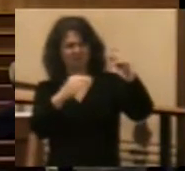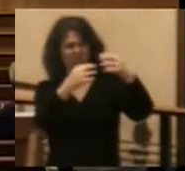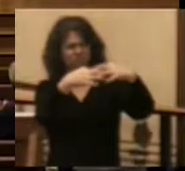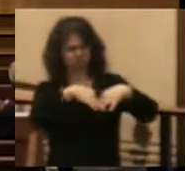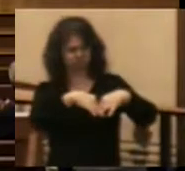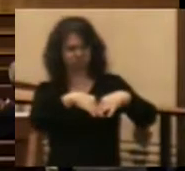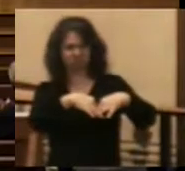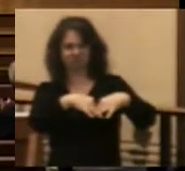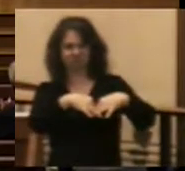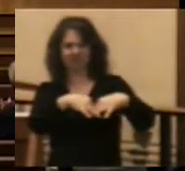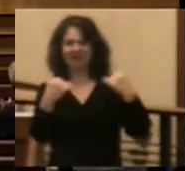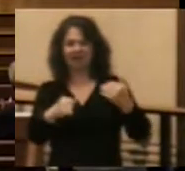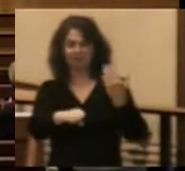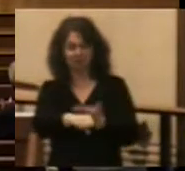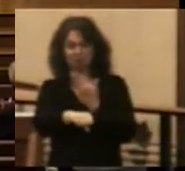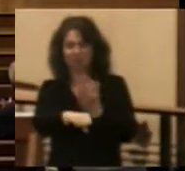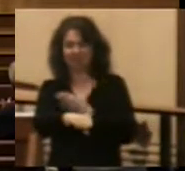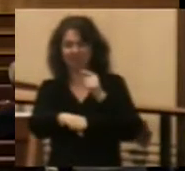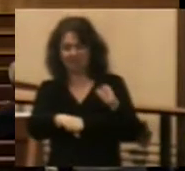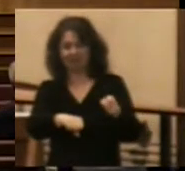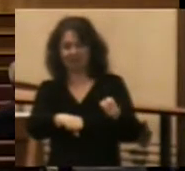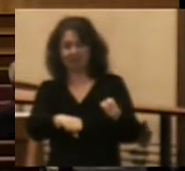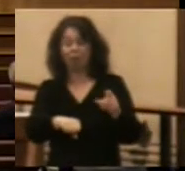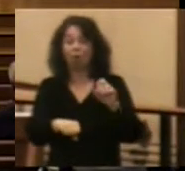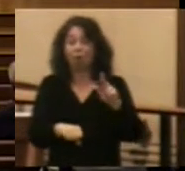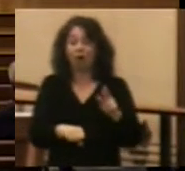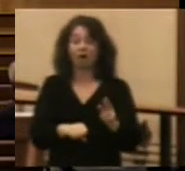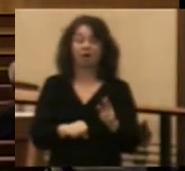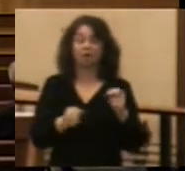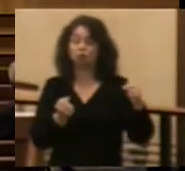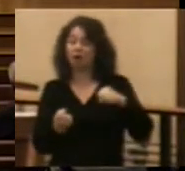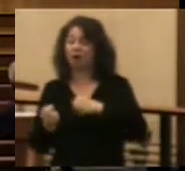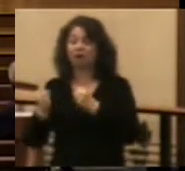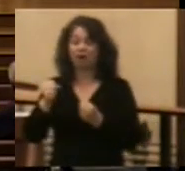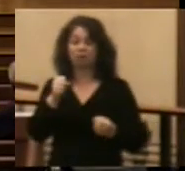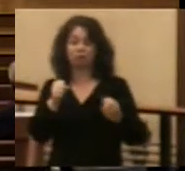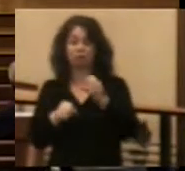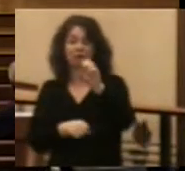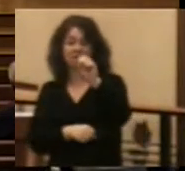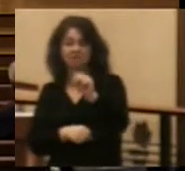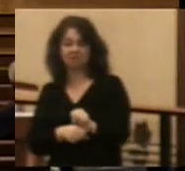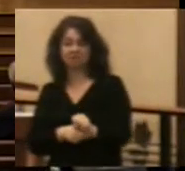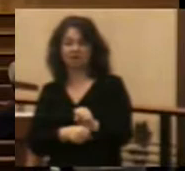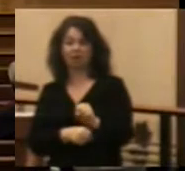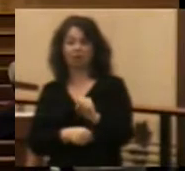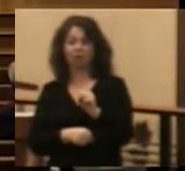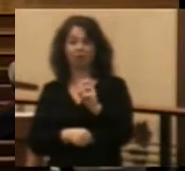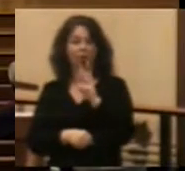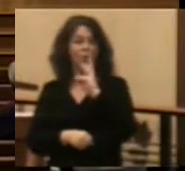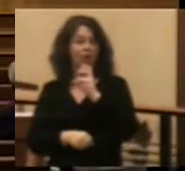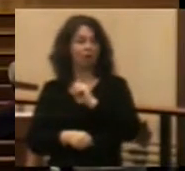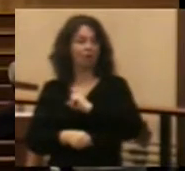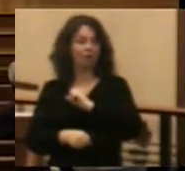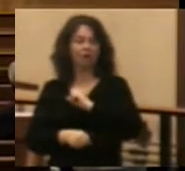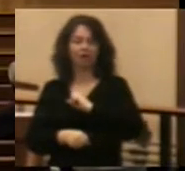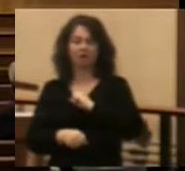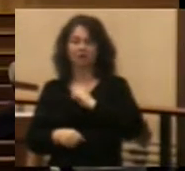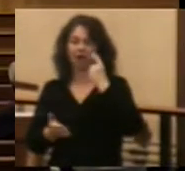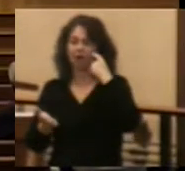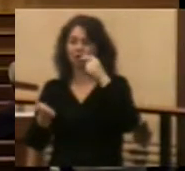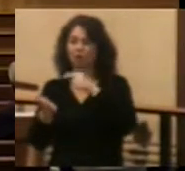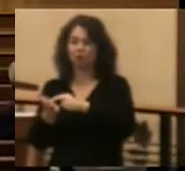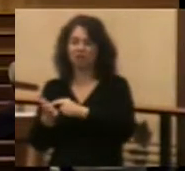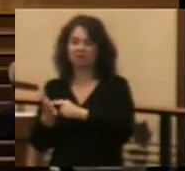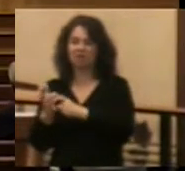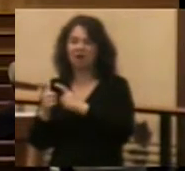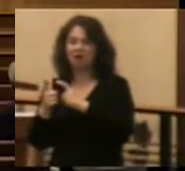construction work happening there. Or I go down to the South Walmart and I notice what used to be a huge retaining wall and now